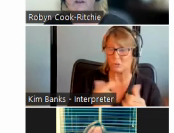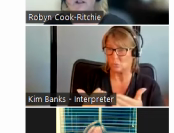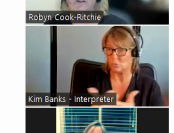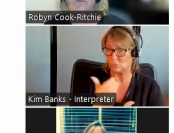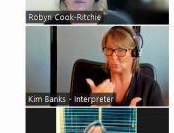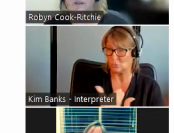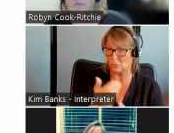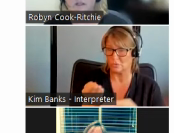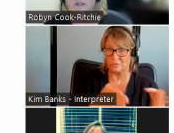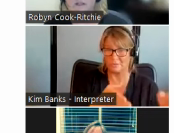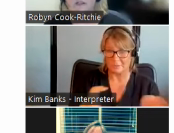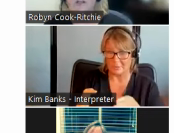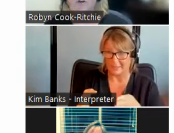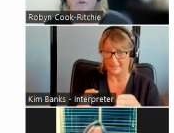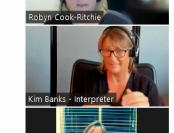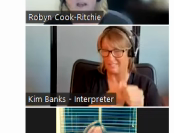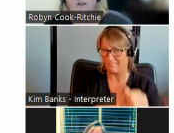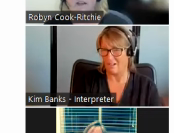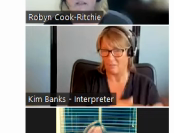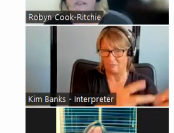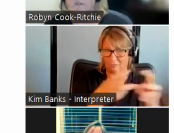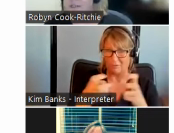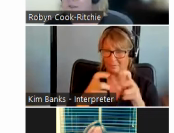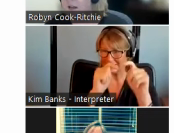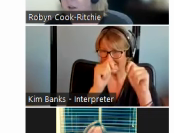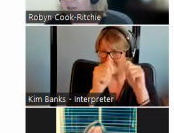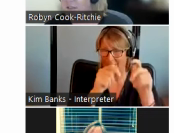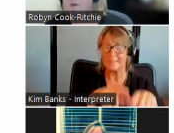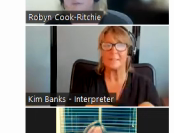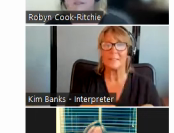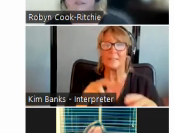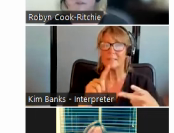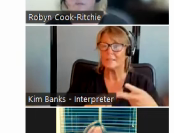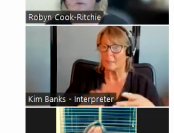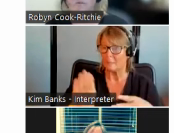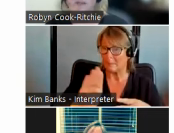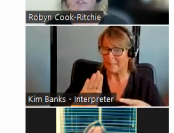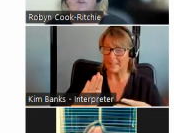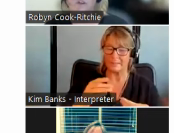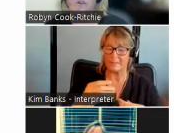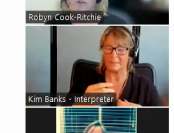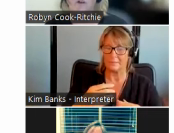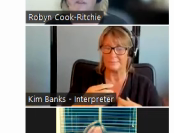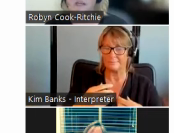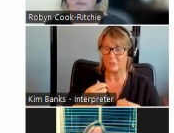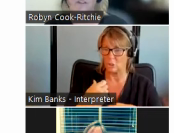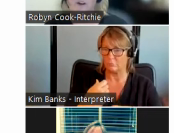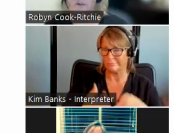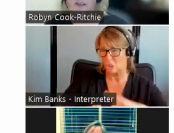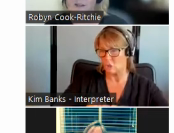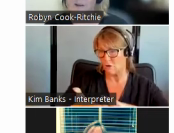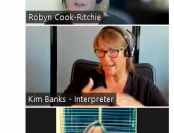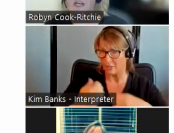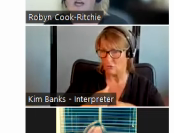the client from the template, create that client summary. So that client summary piece is really important because you can go through all the steps and